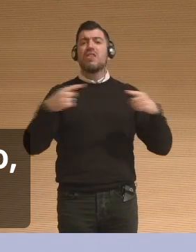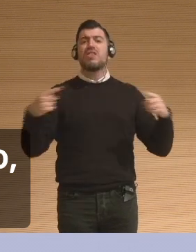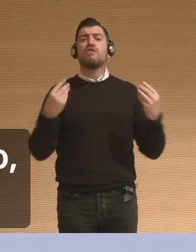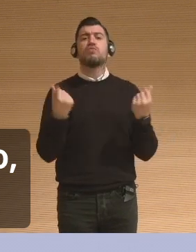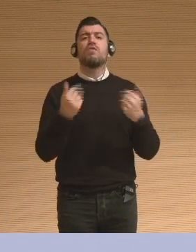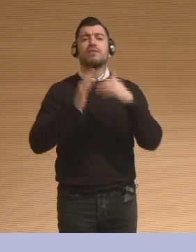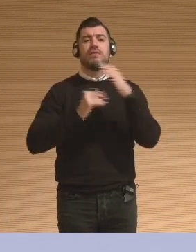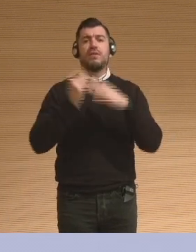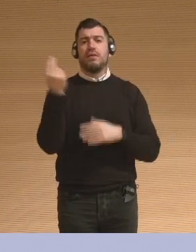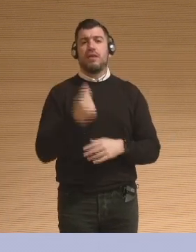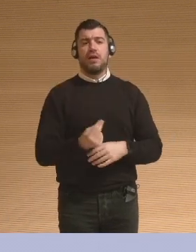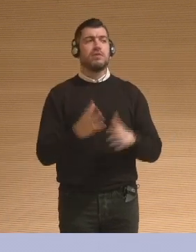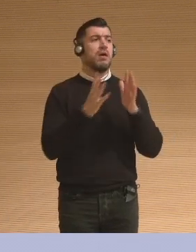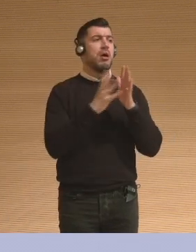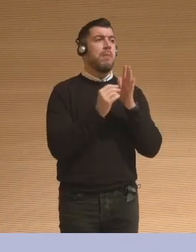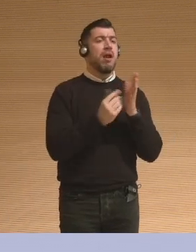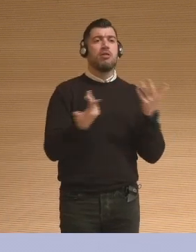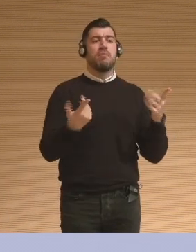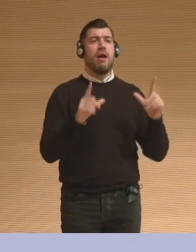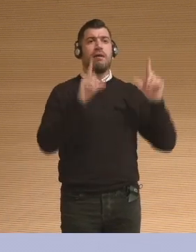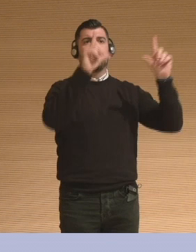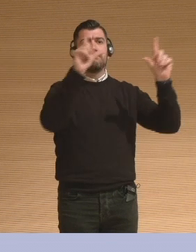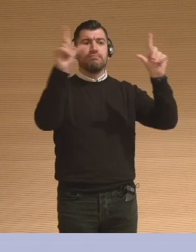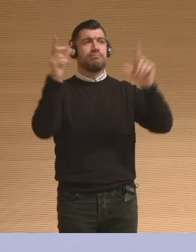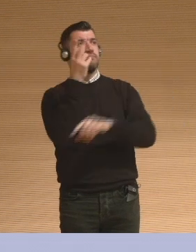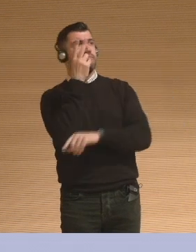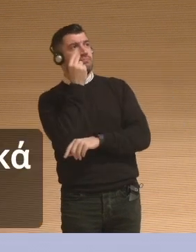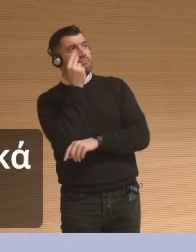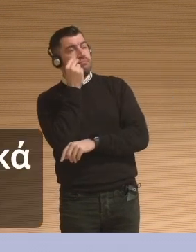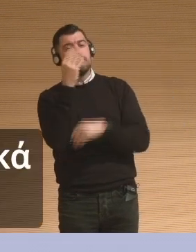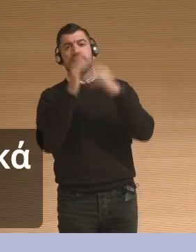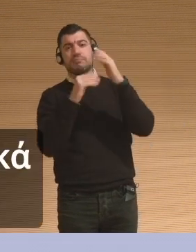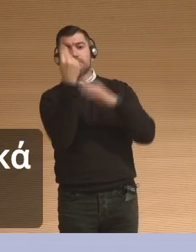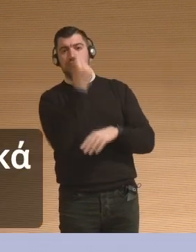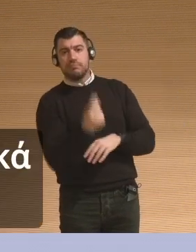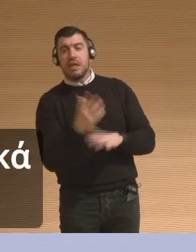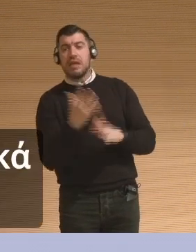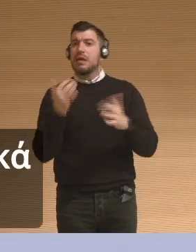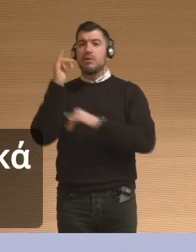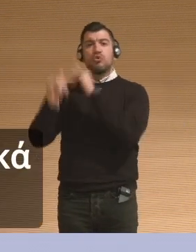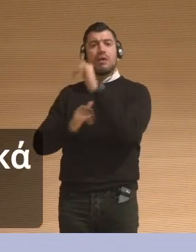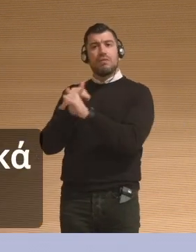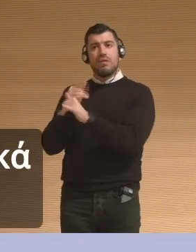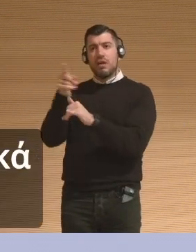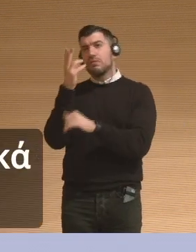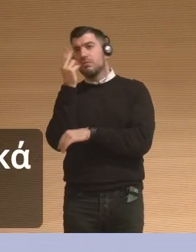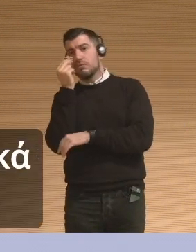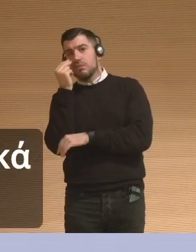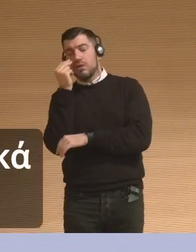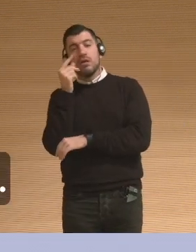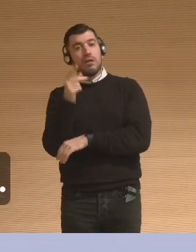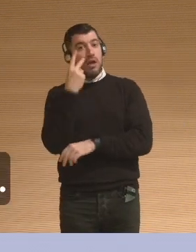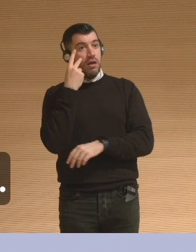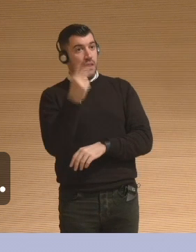and opera could have benefits for semantic influence, even after factoring in a range of